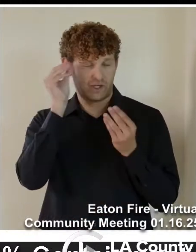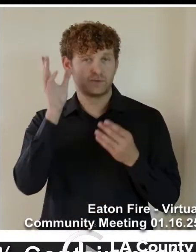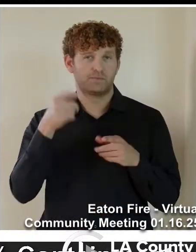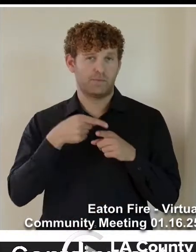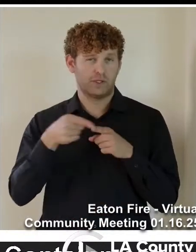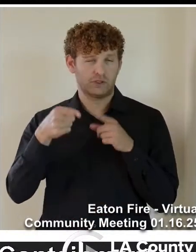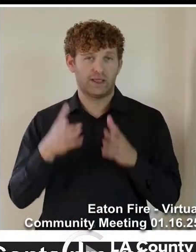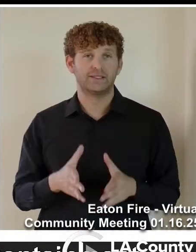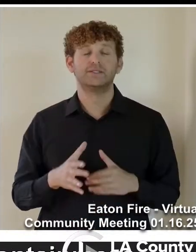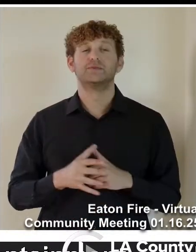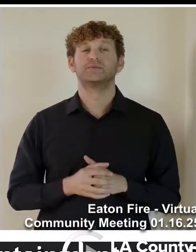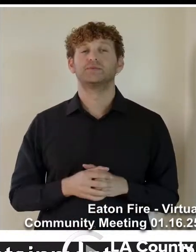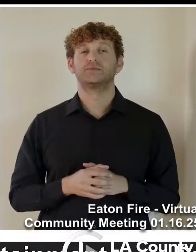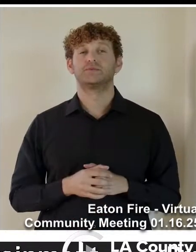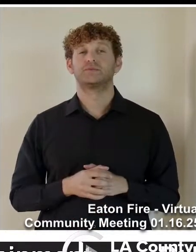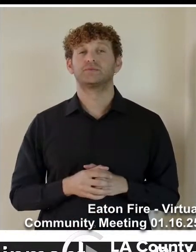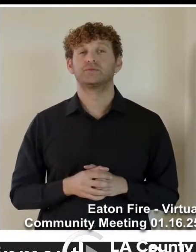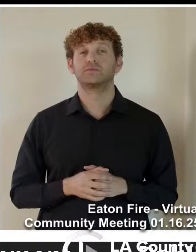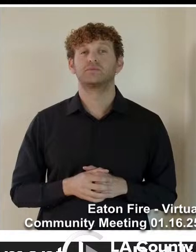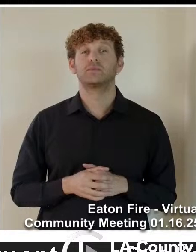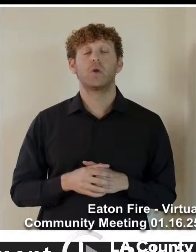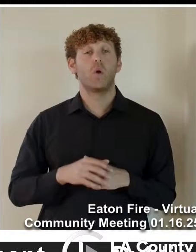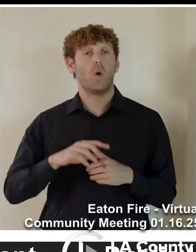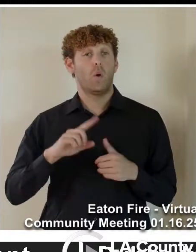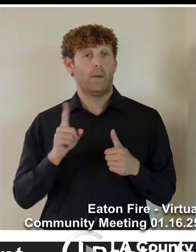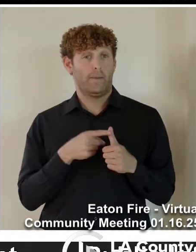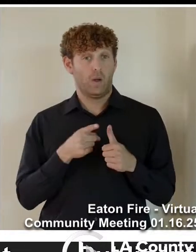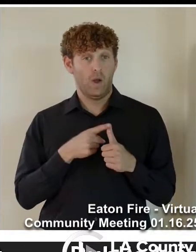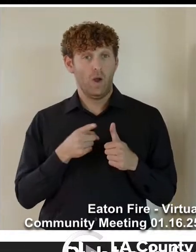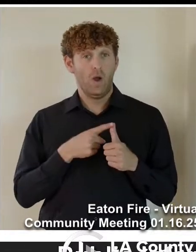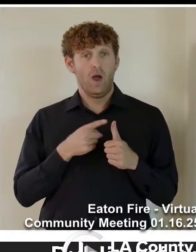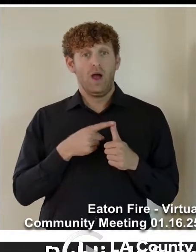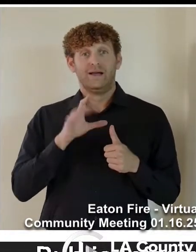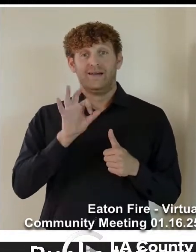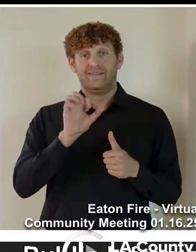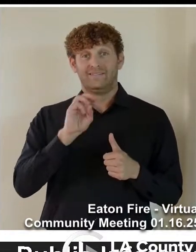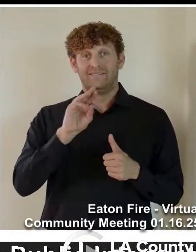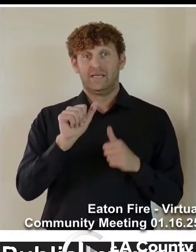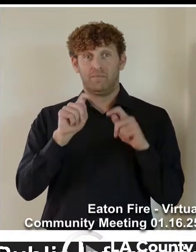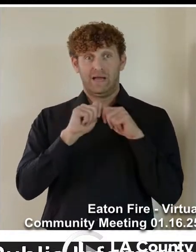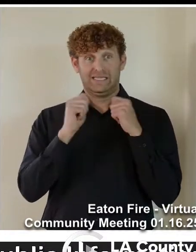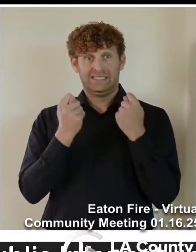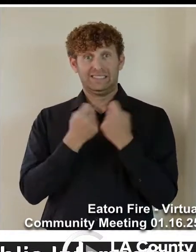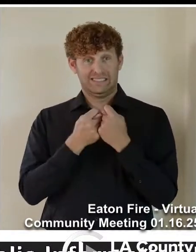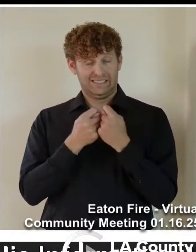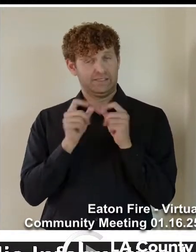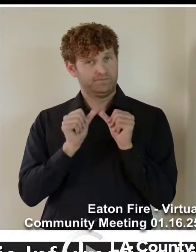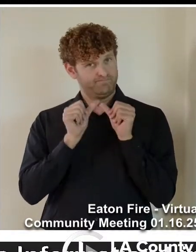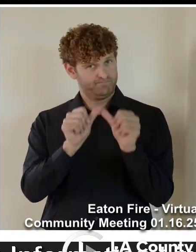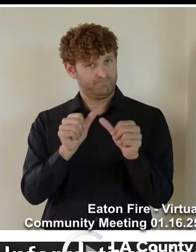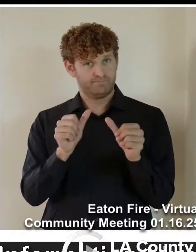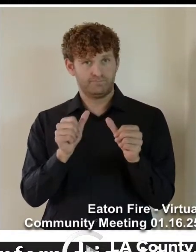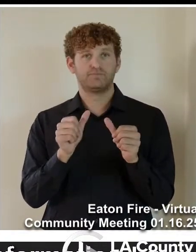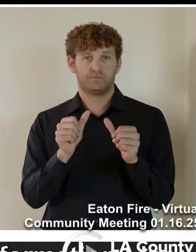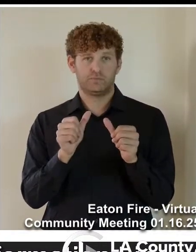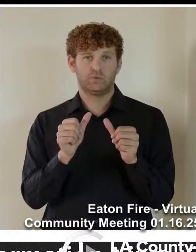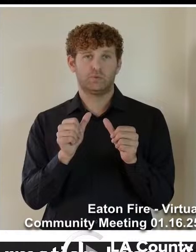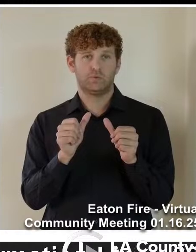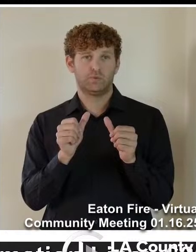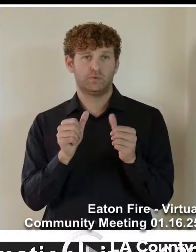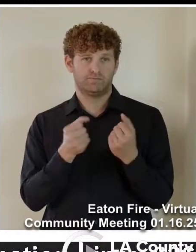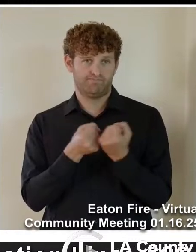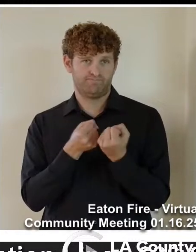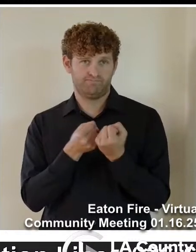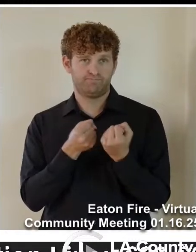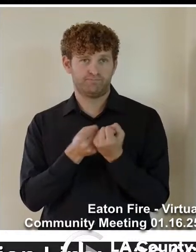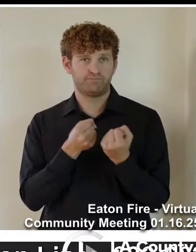Number one, FEMA teams continue to serve wildfire survivors at our disaster recovery centers. We have 2 of